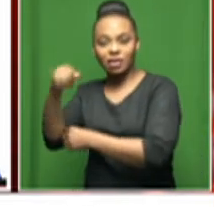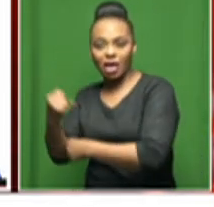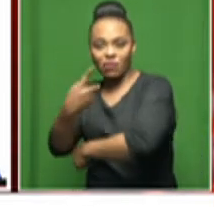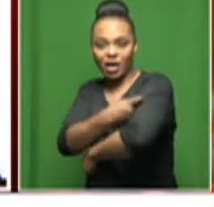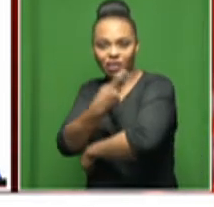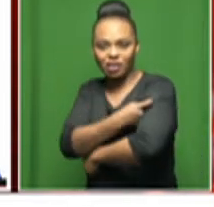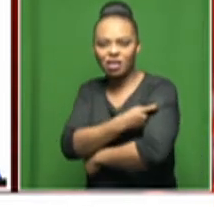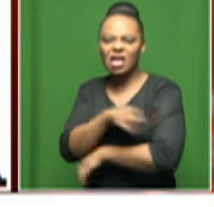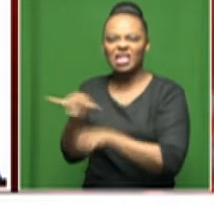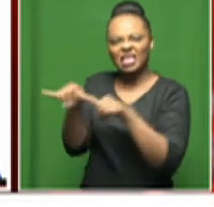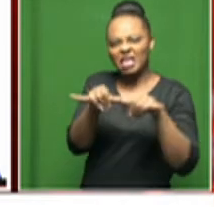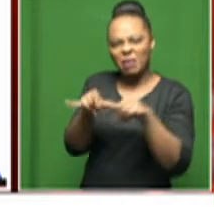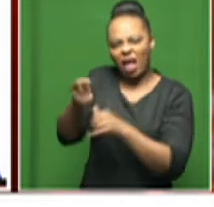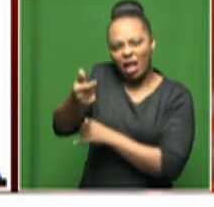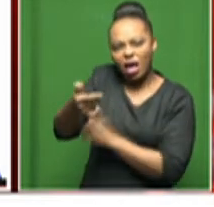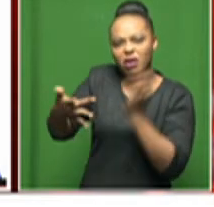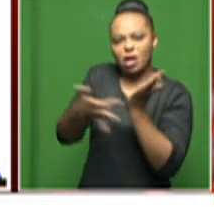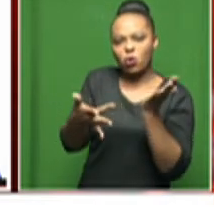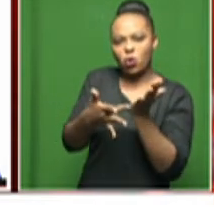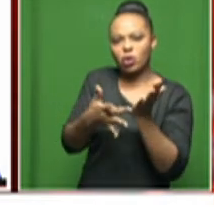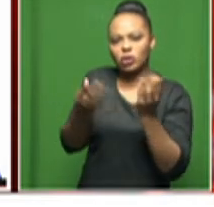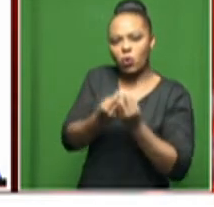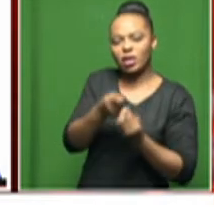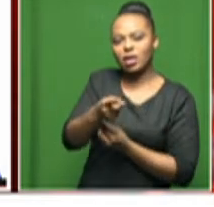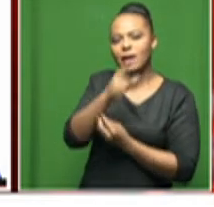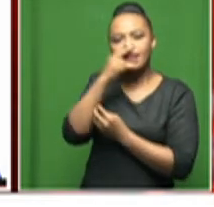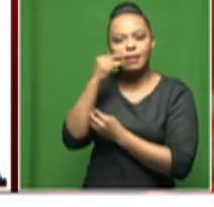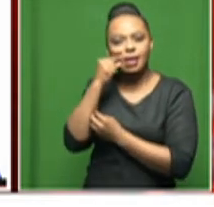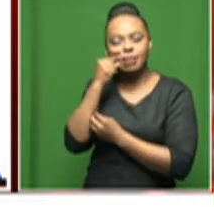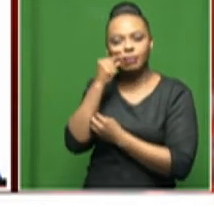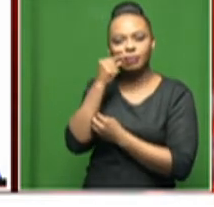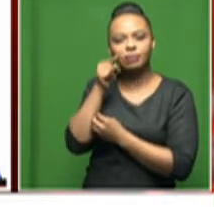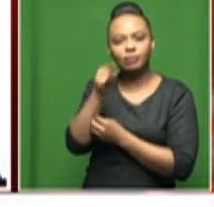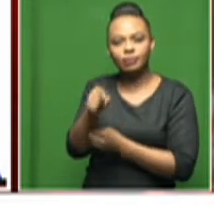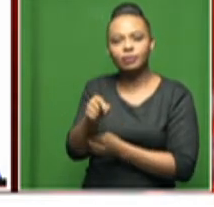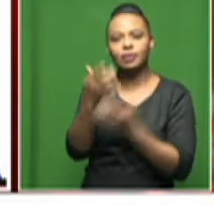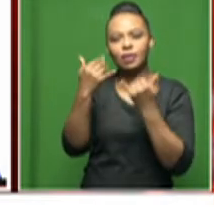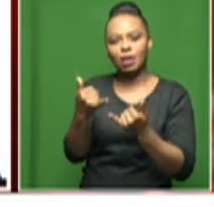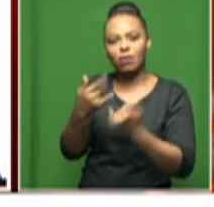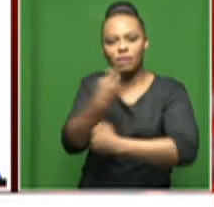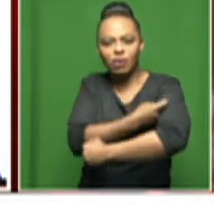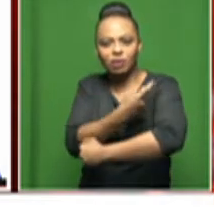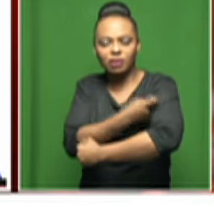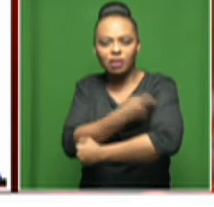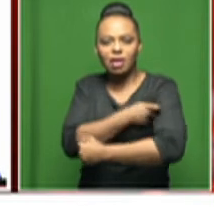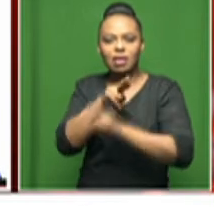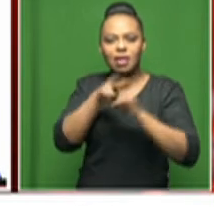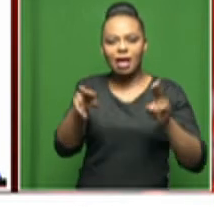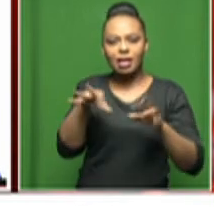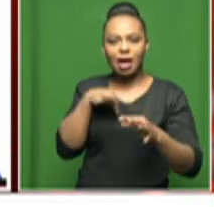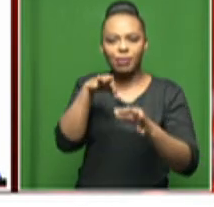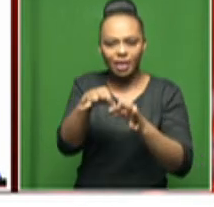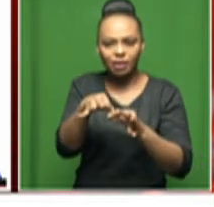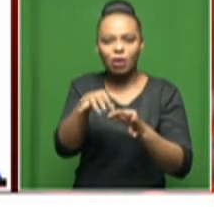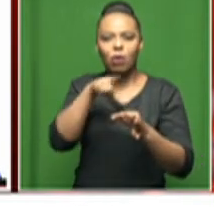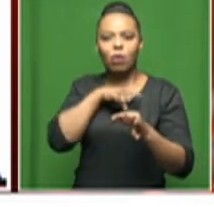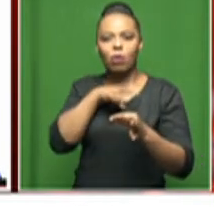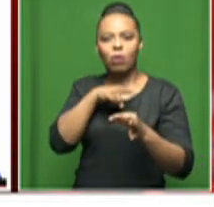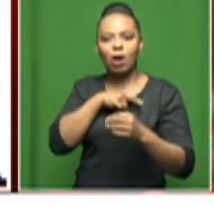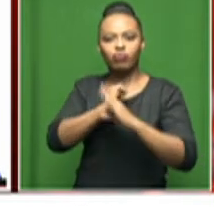very similar sort of a technology. It's also what is known as a non-replicating vector-based vaccine. So it uses the very similar sort